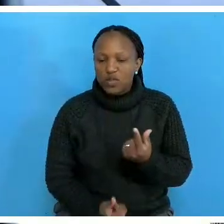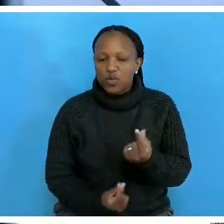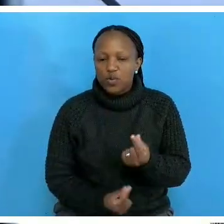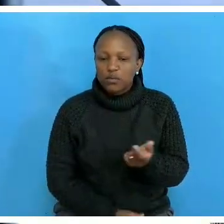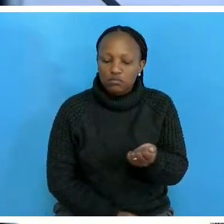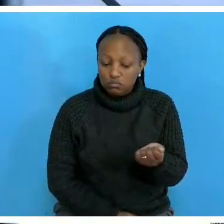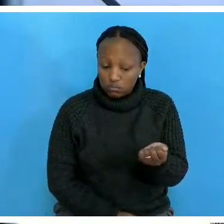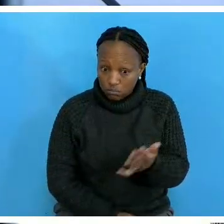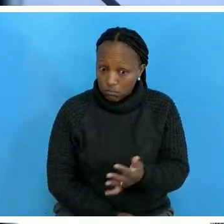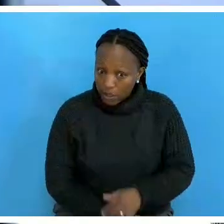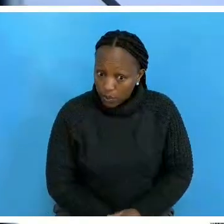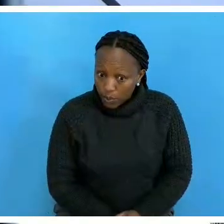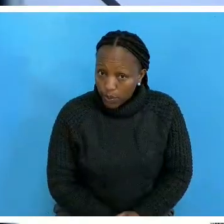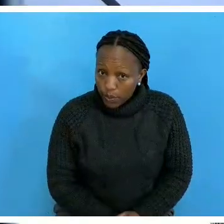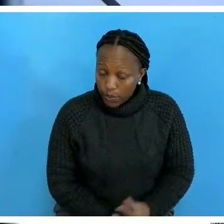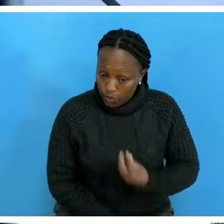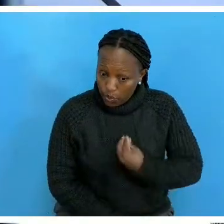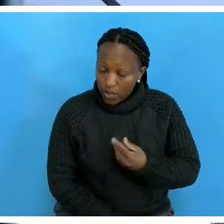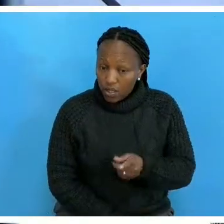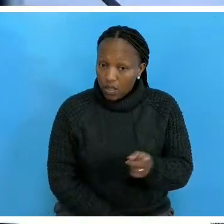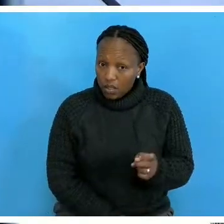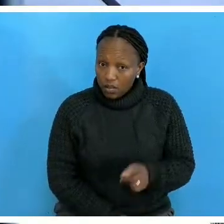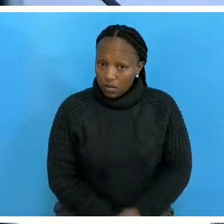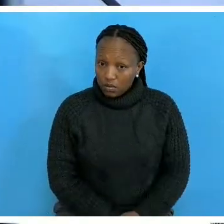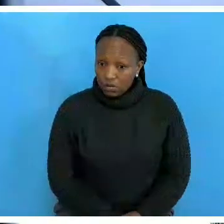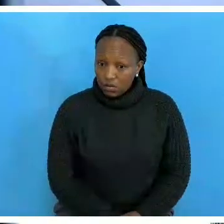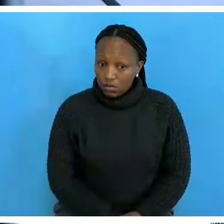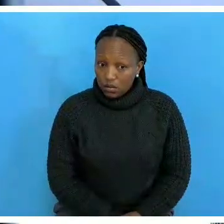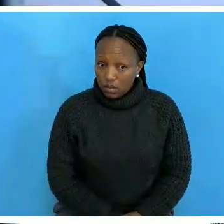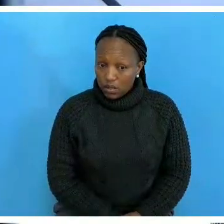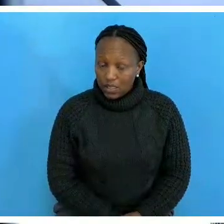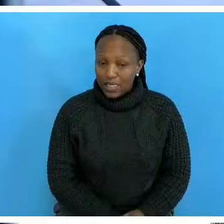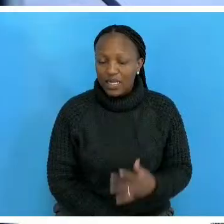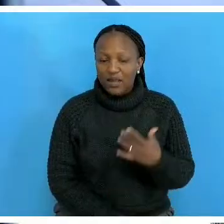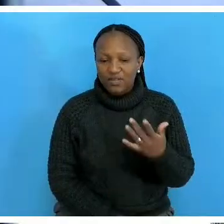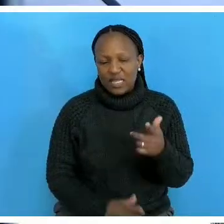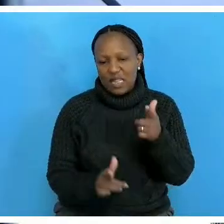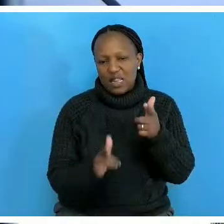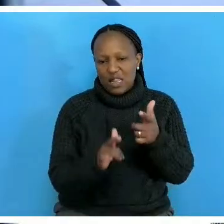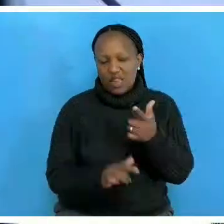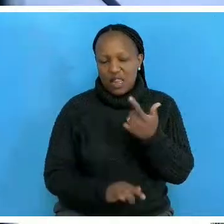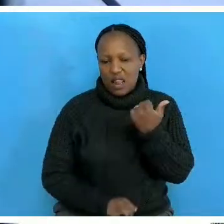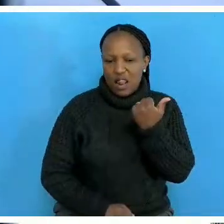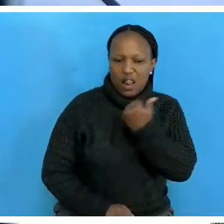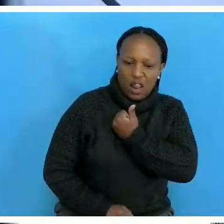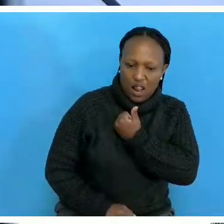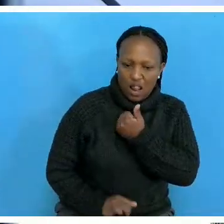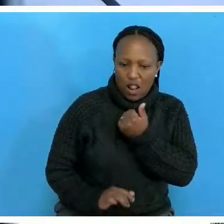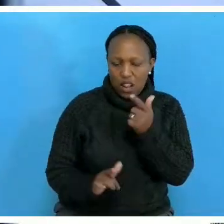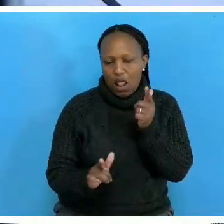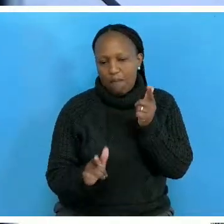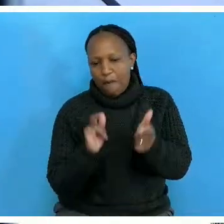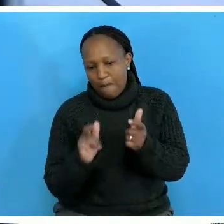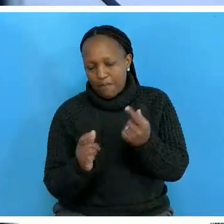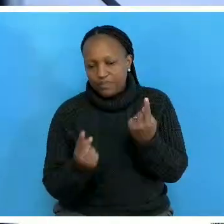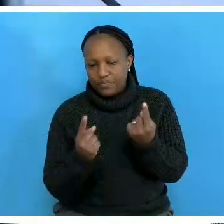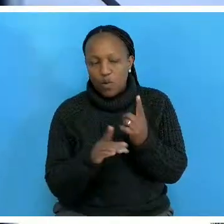throw dice and they stab and shoot each other when they don't